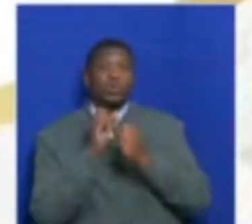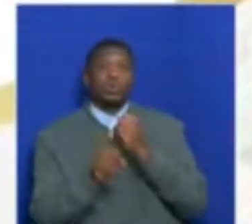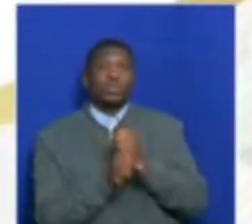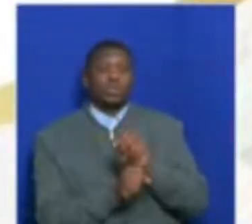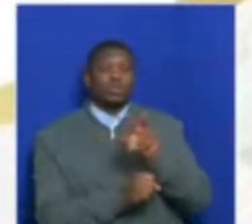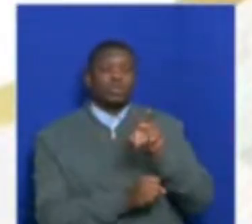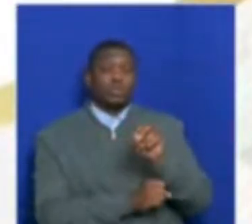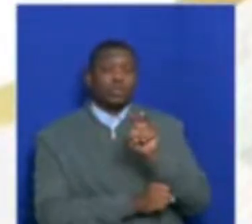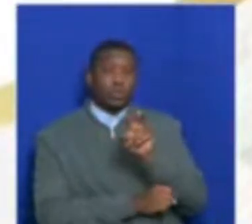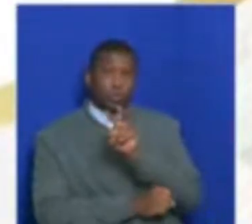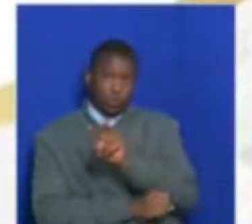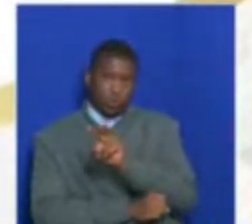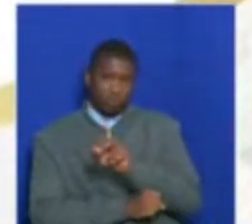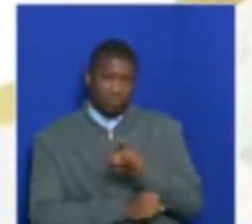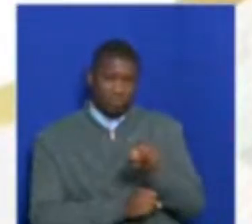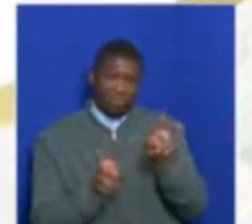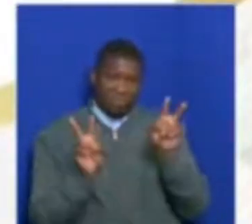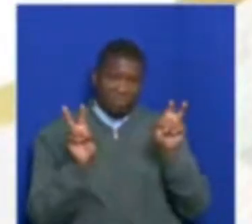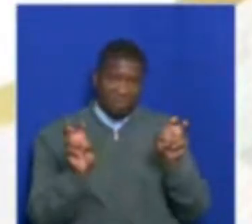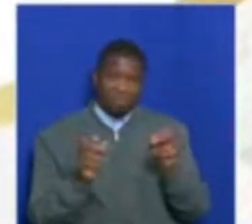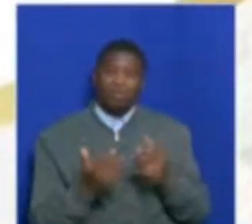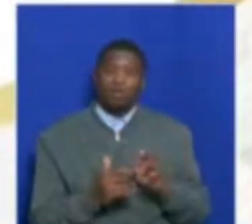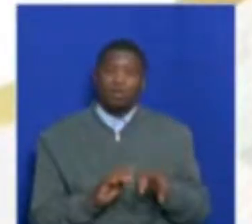says docket inspection,